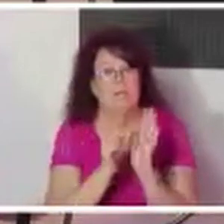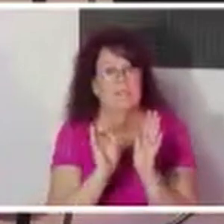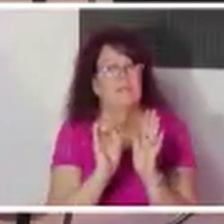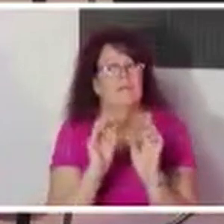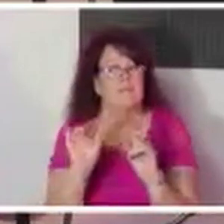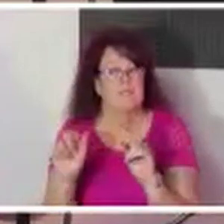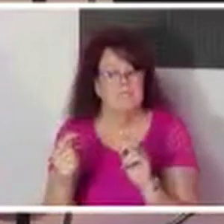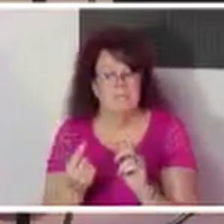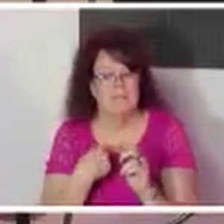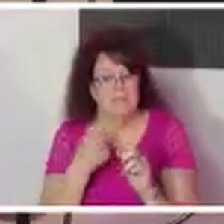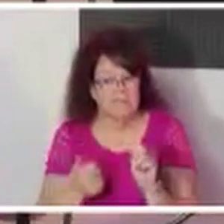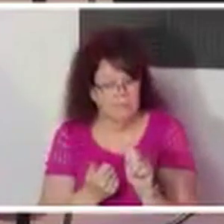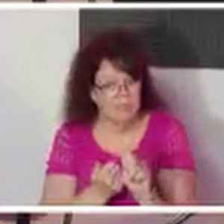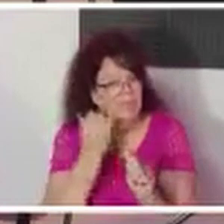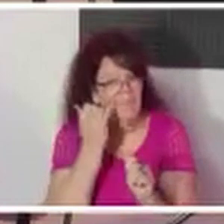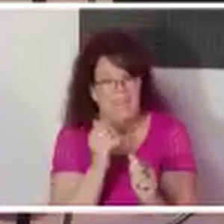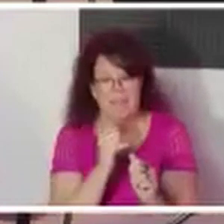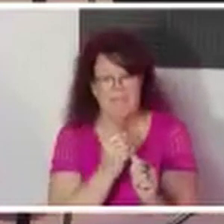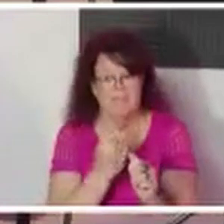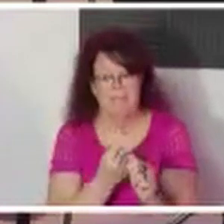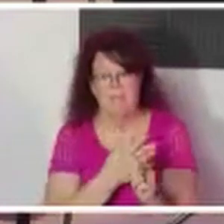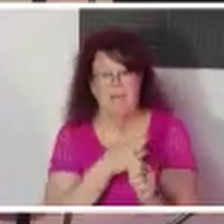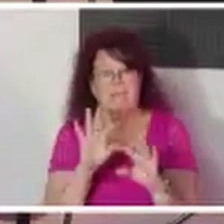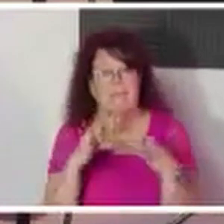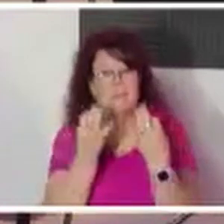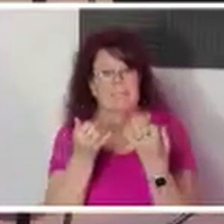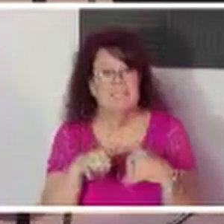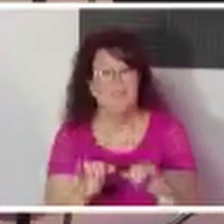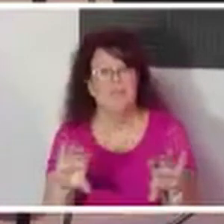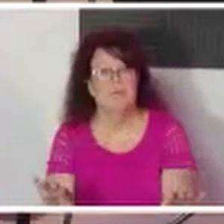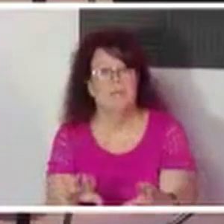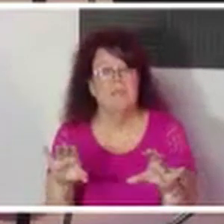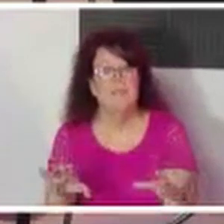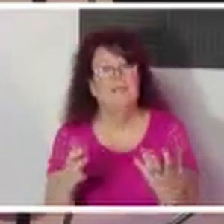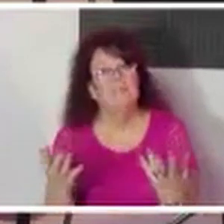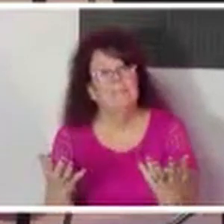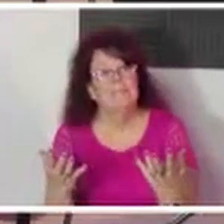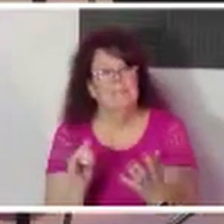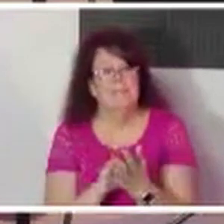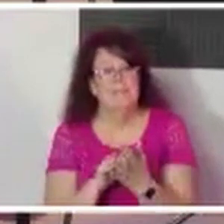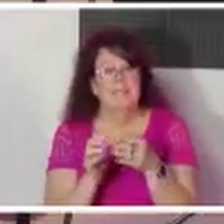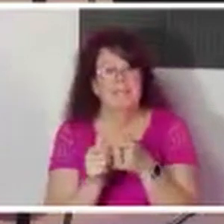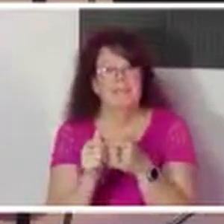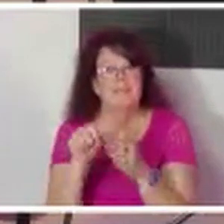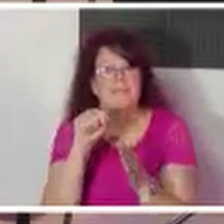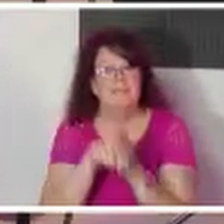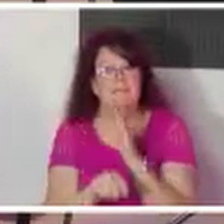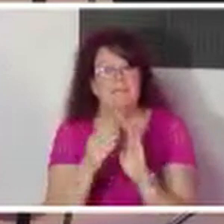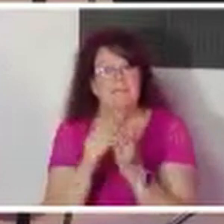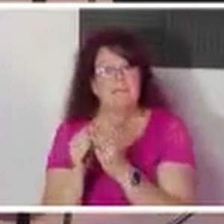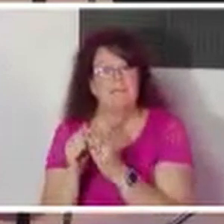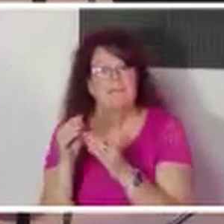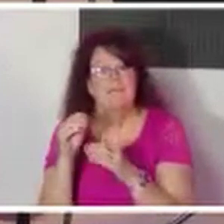is this something I'm going to pursue if it's not something my family is still pursuing? And so that led me into really deep community within